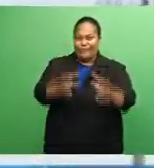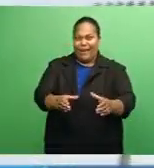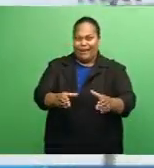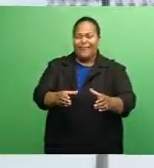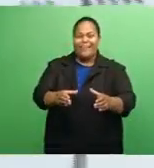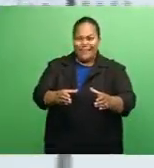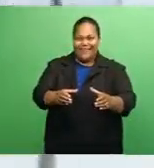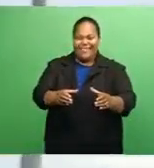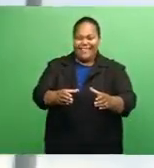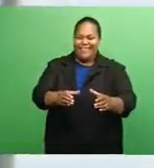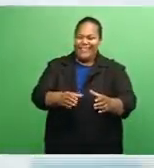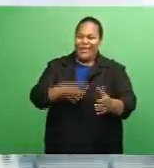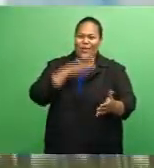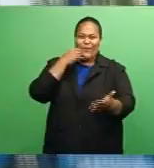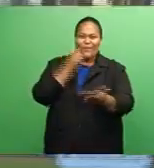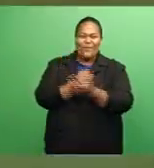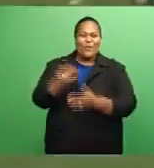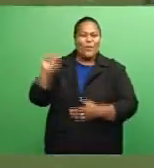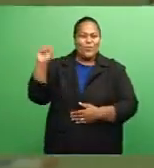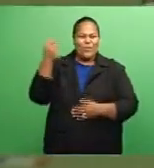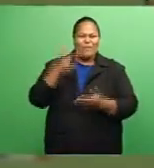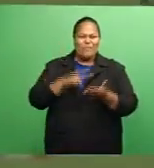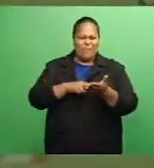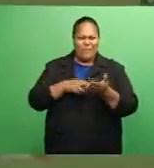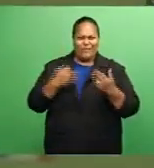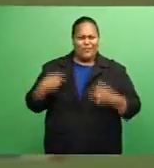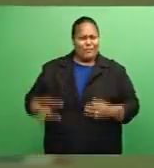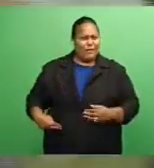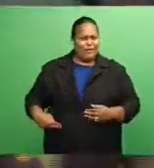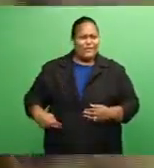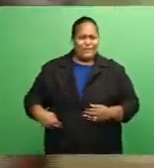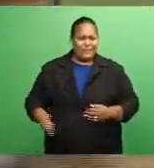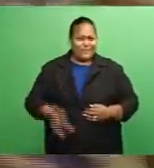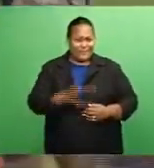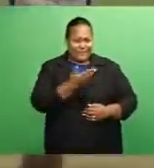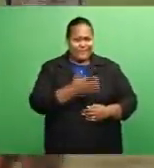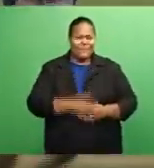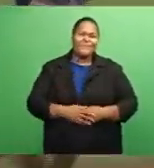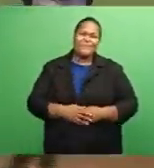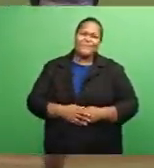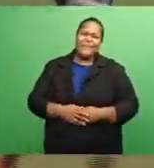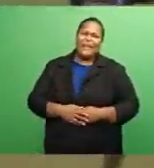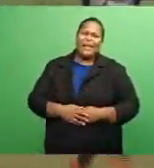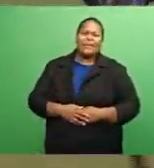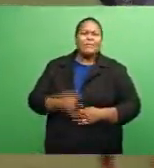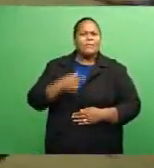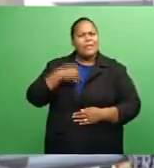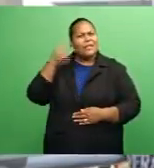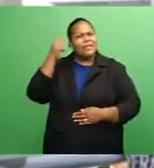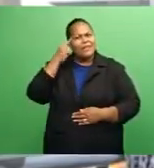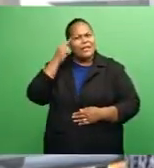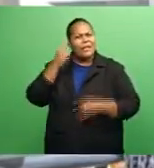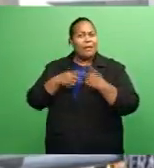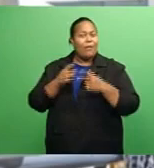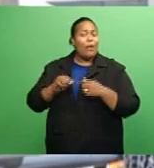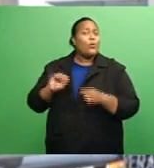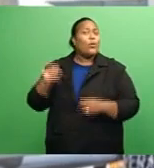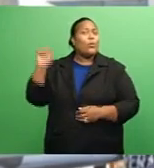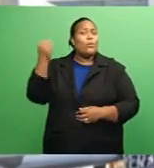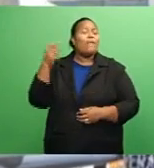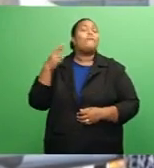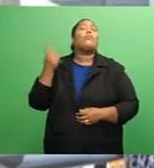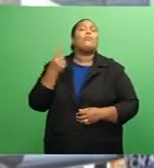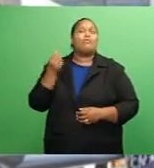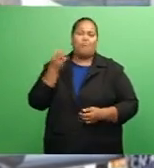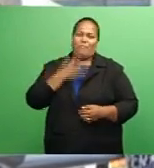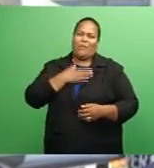for the confident purple outfit. At that moment, all I could think about was getting the win for my brothers. I wasn't scared, instead